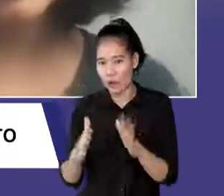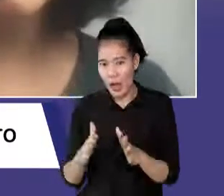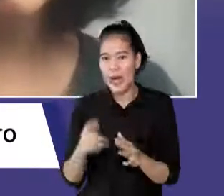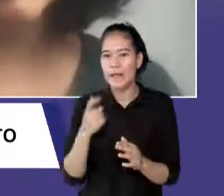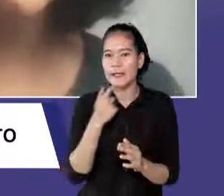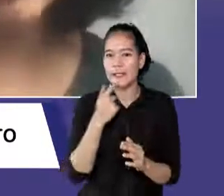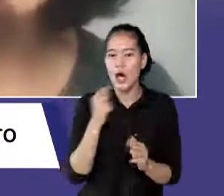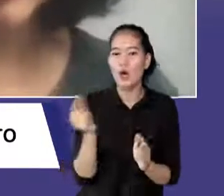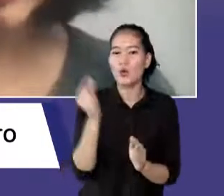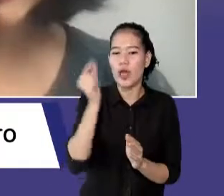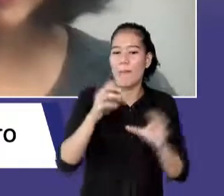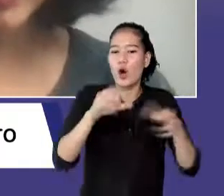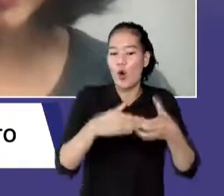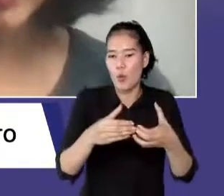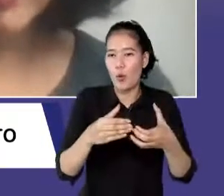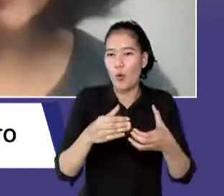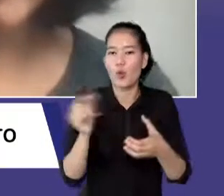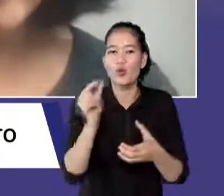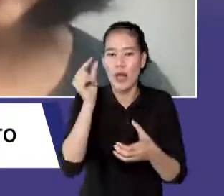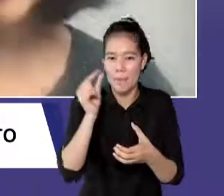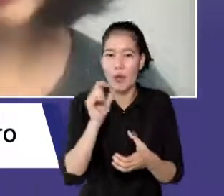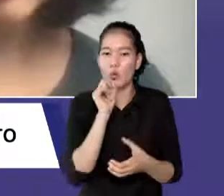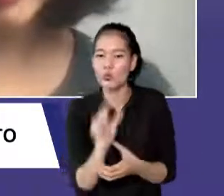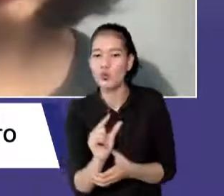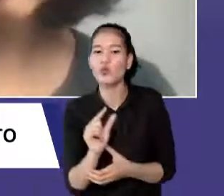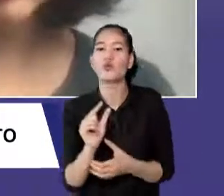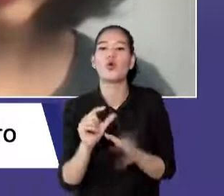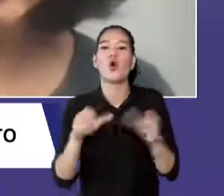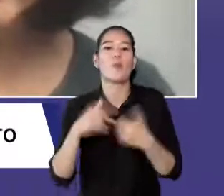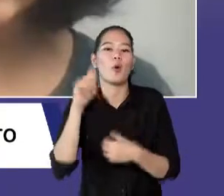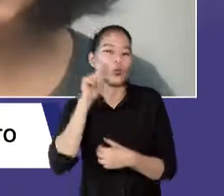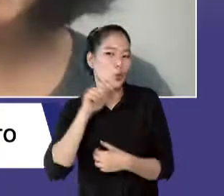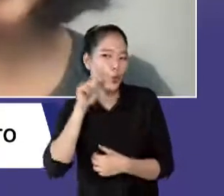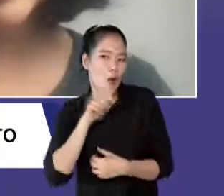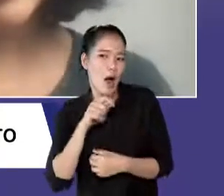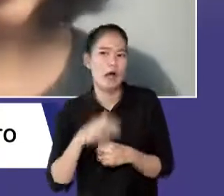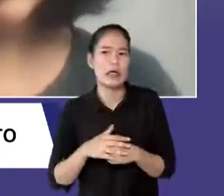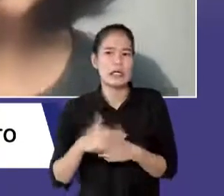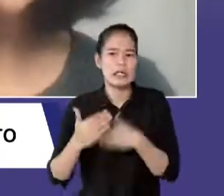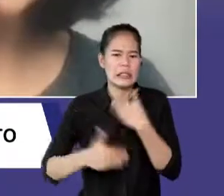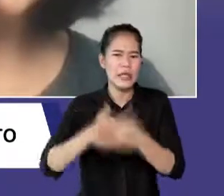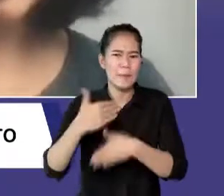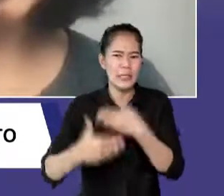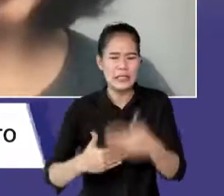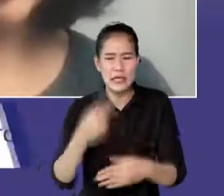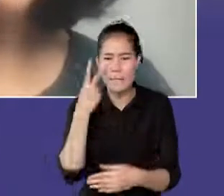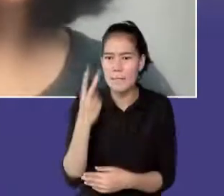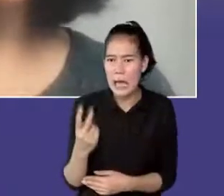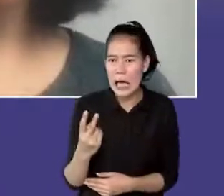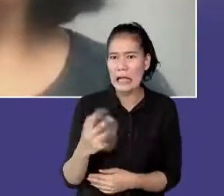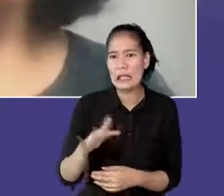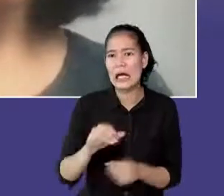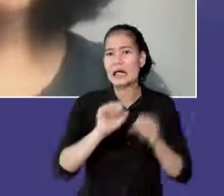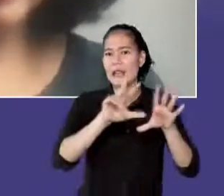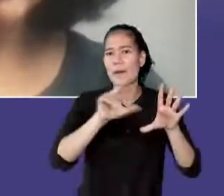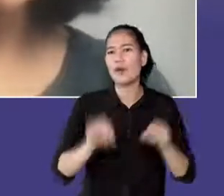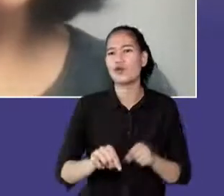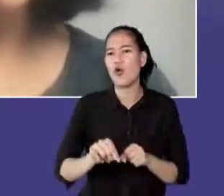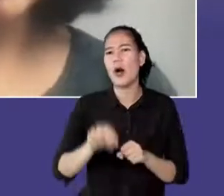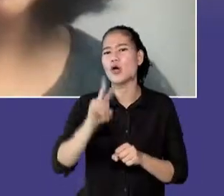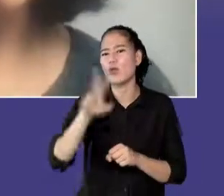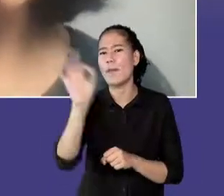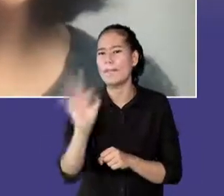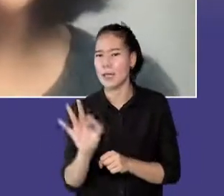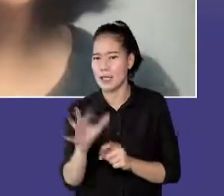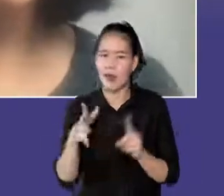priority, as the current priority for vaccination target. And so far, there's only been 8.2% of